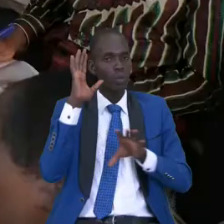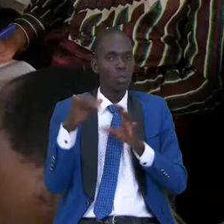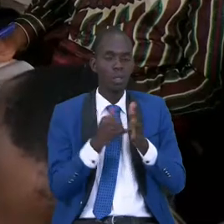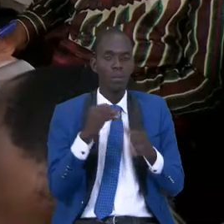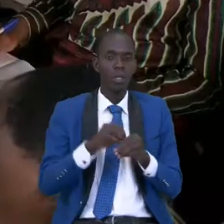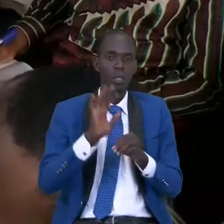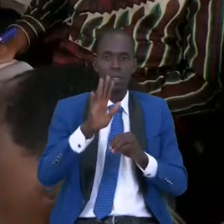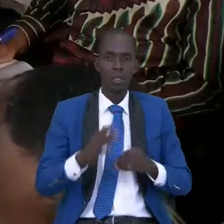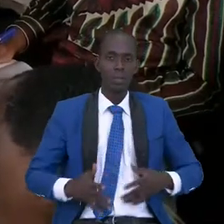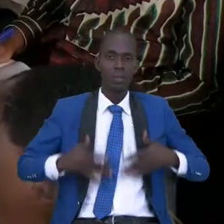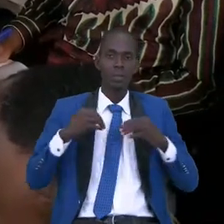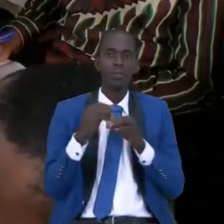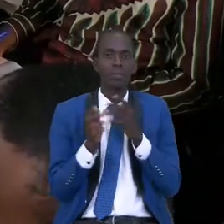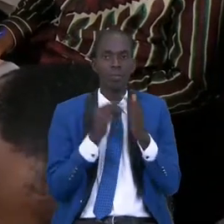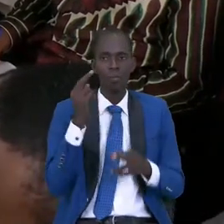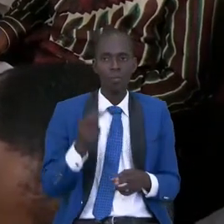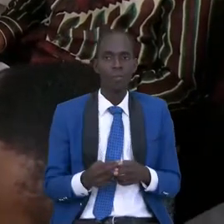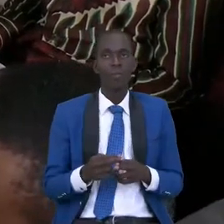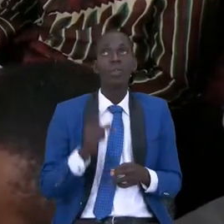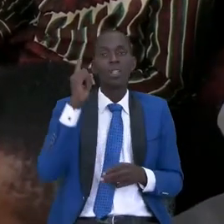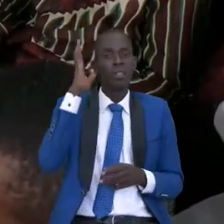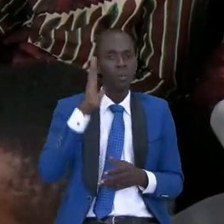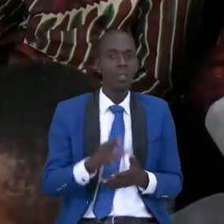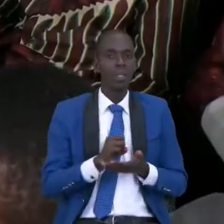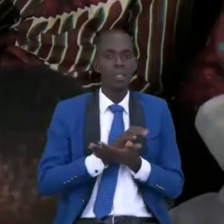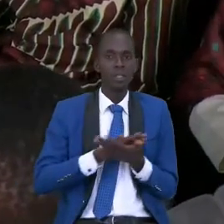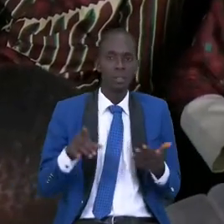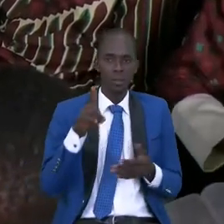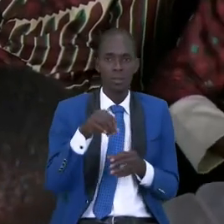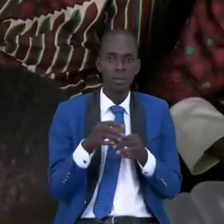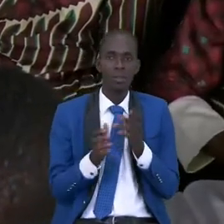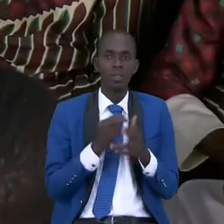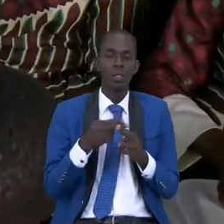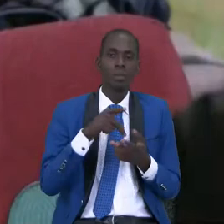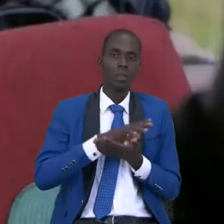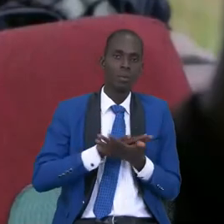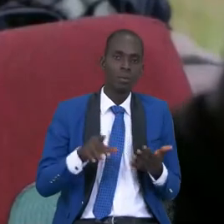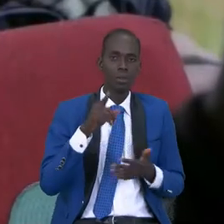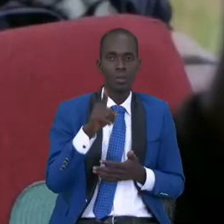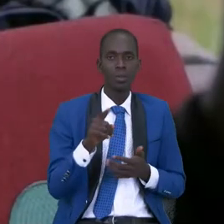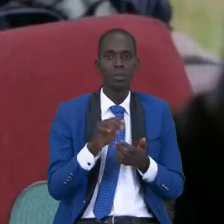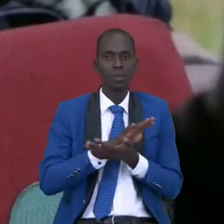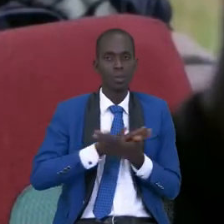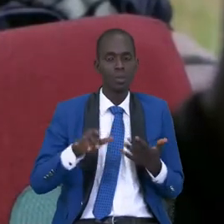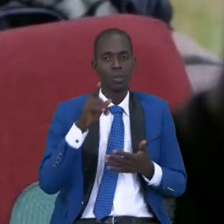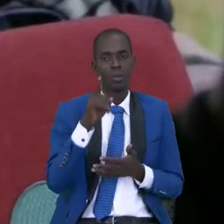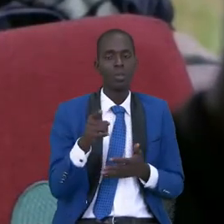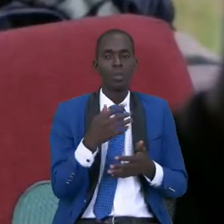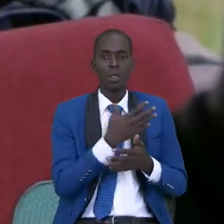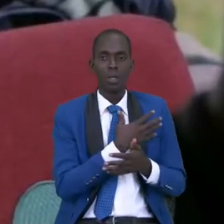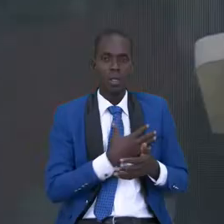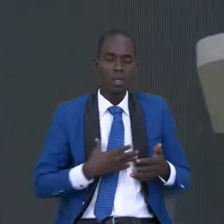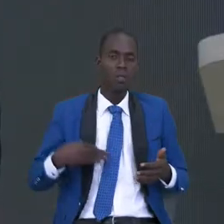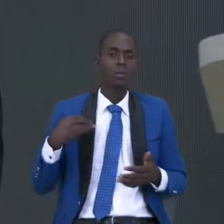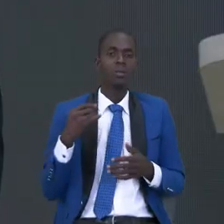life. It will sanctify you, purify you, purge you, and take away